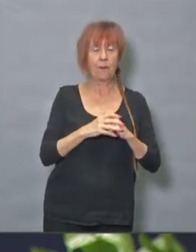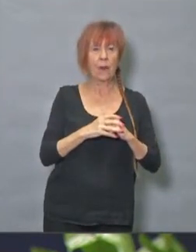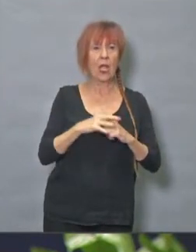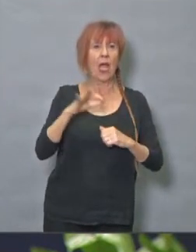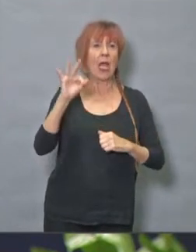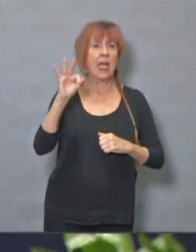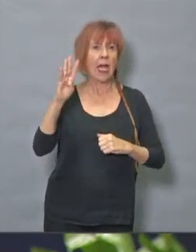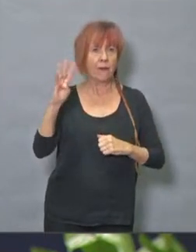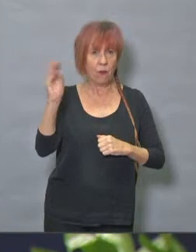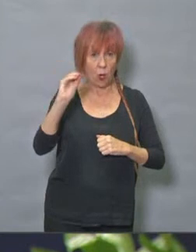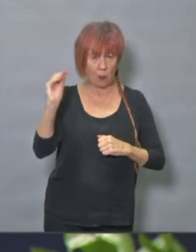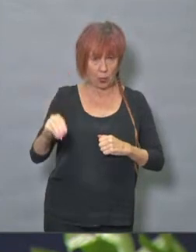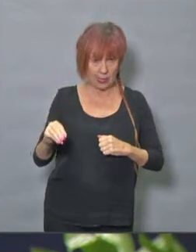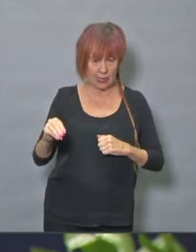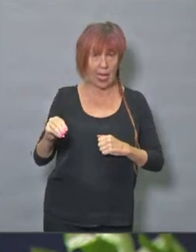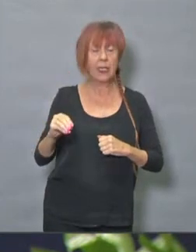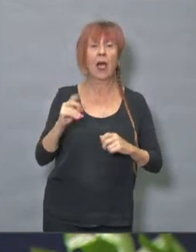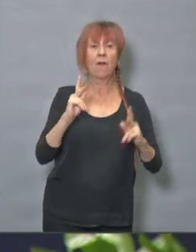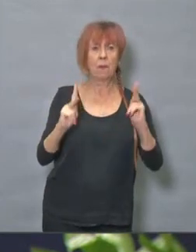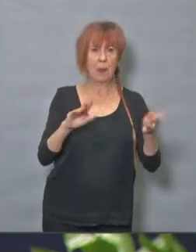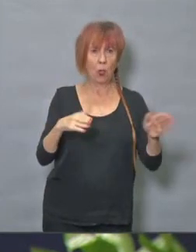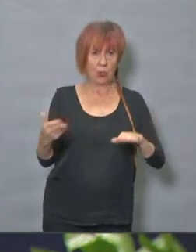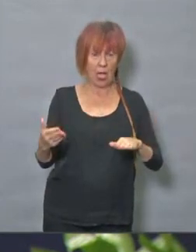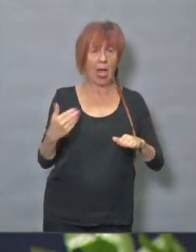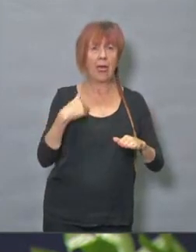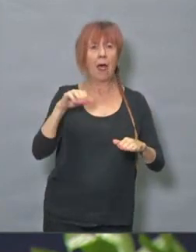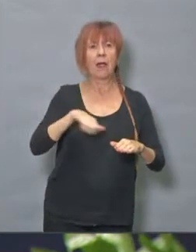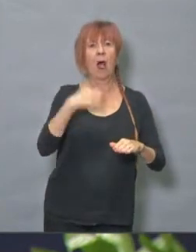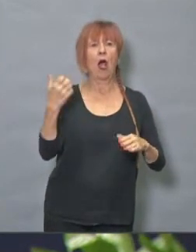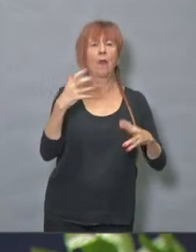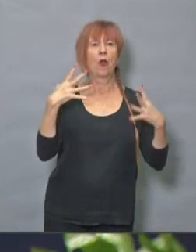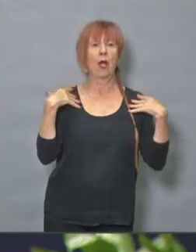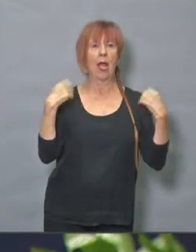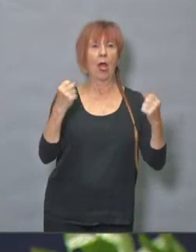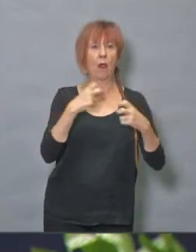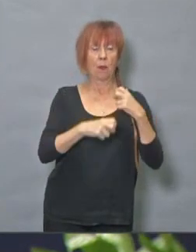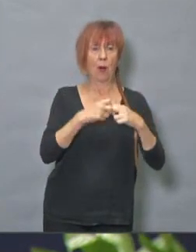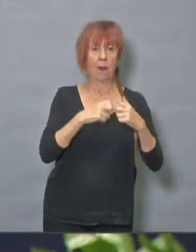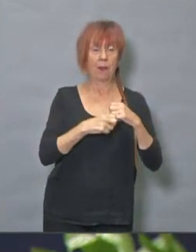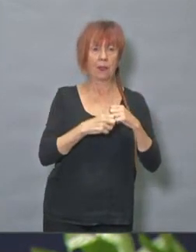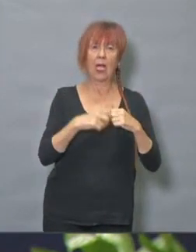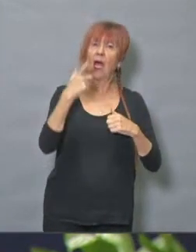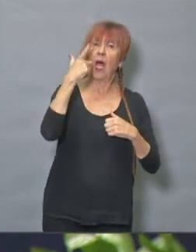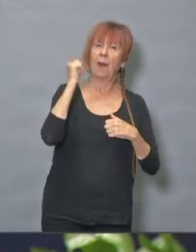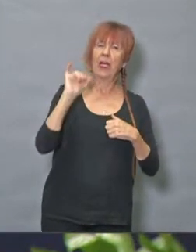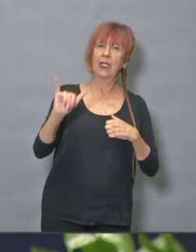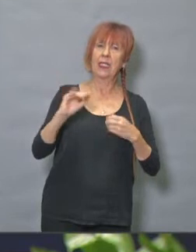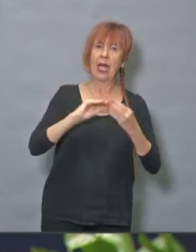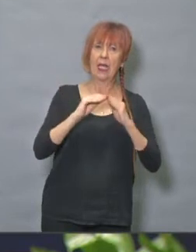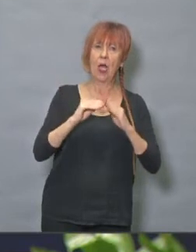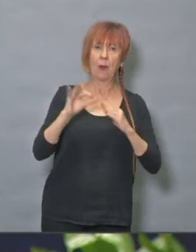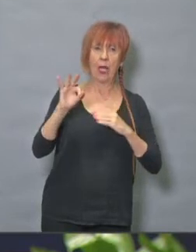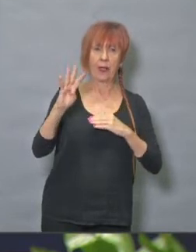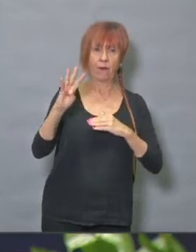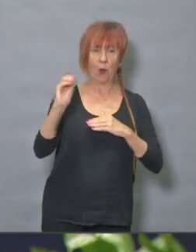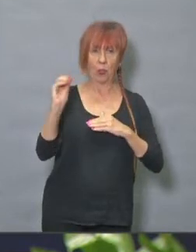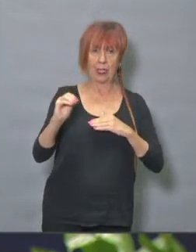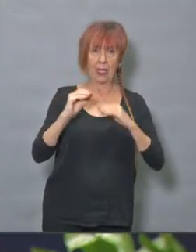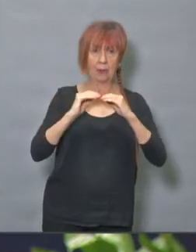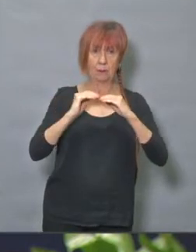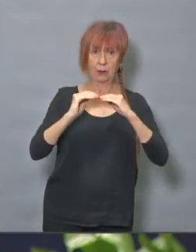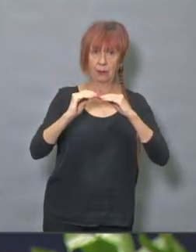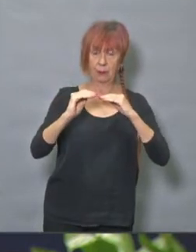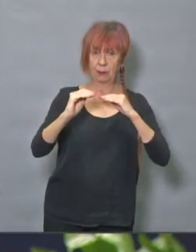died from COVID-19 had underlying health conditions. And because this number has stayed consistent throughout the pandemic,